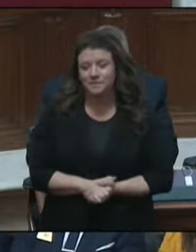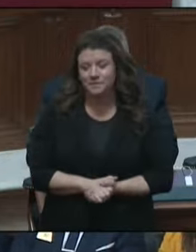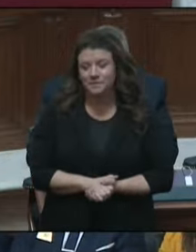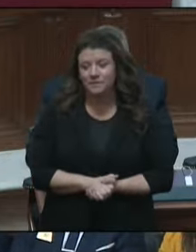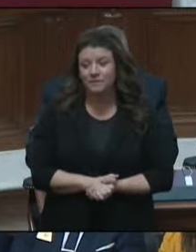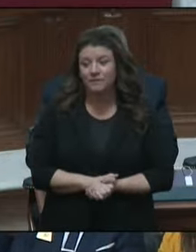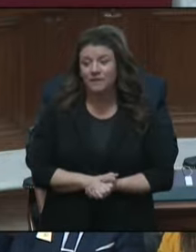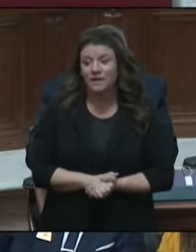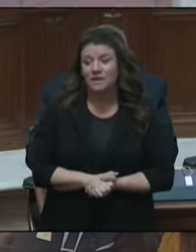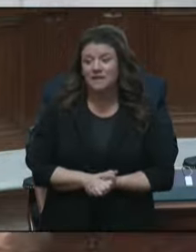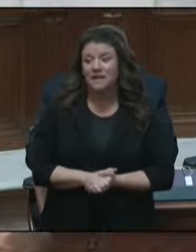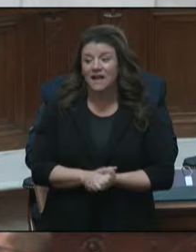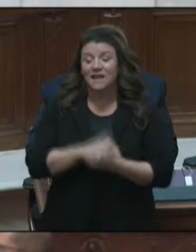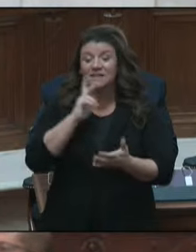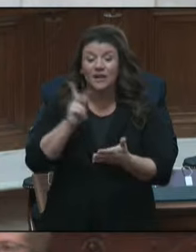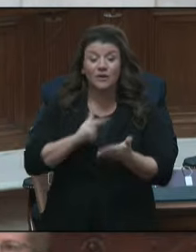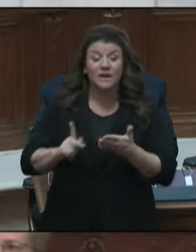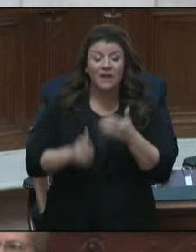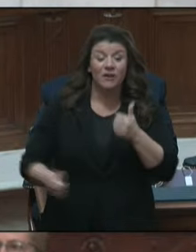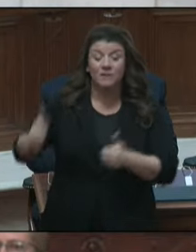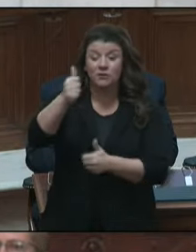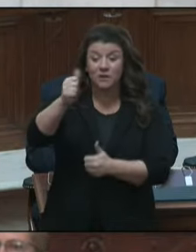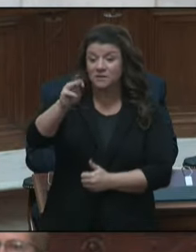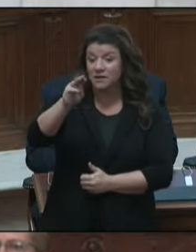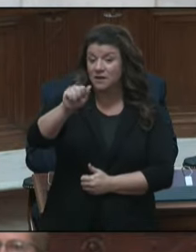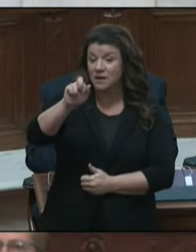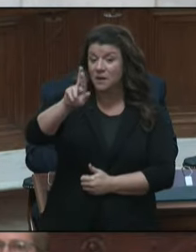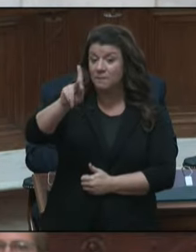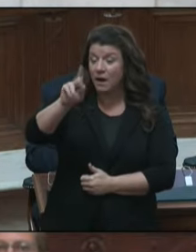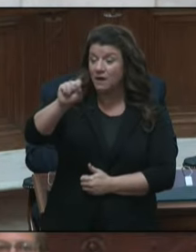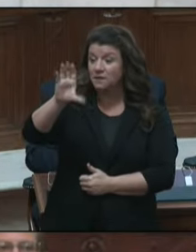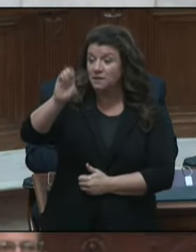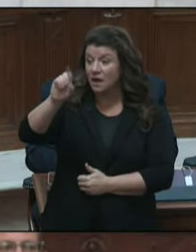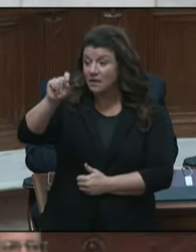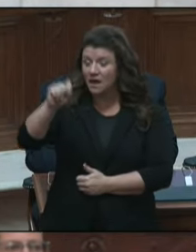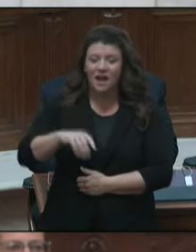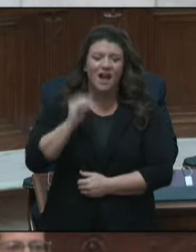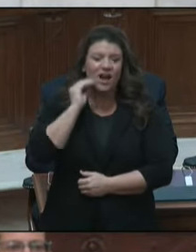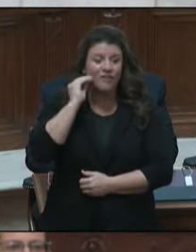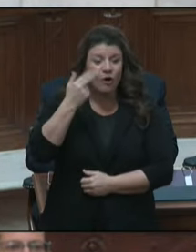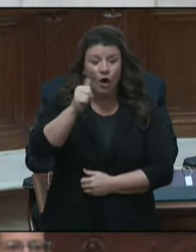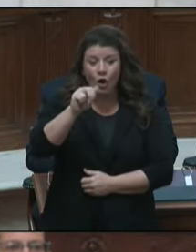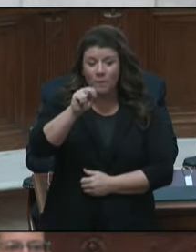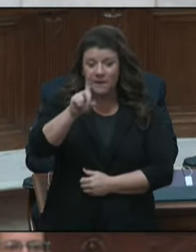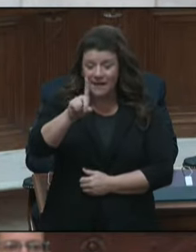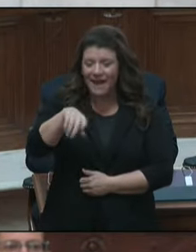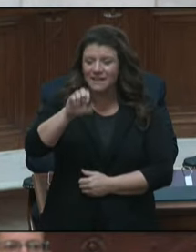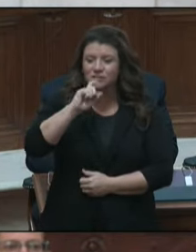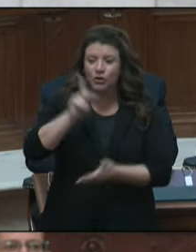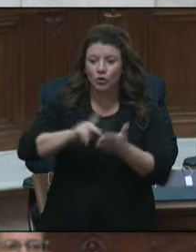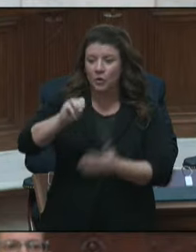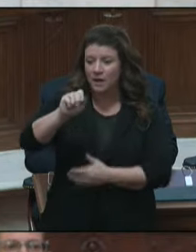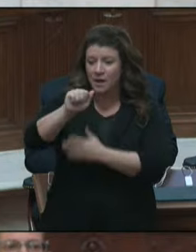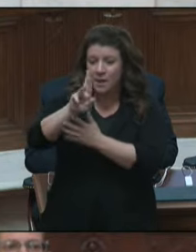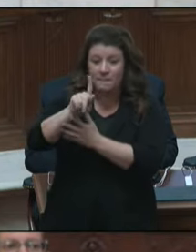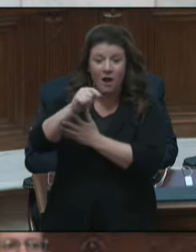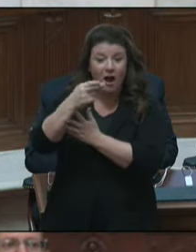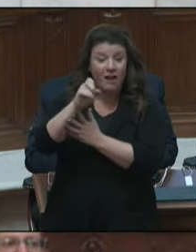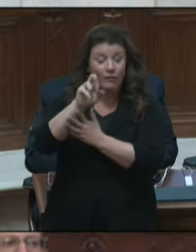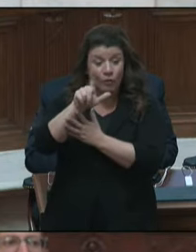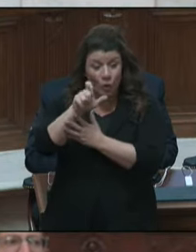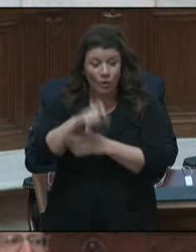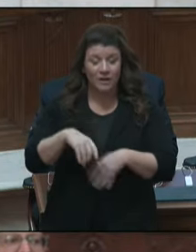Our Secretary of Administration, Mark Scott. Our Secretary of Homeland Security, Mark Cesora. Our Secretary